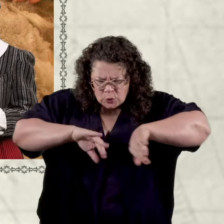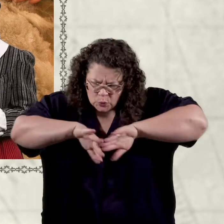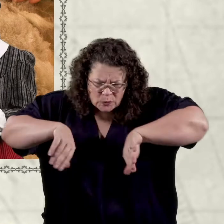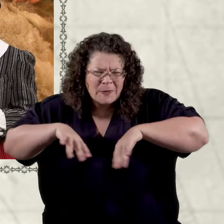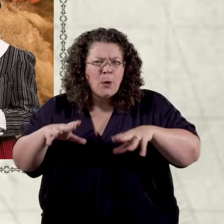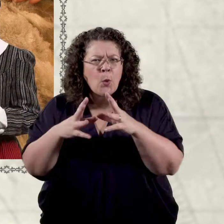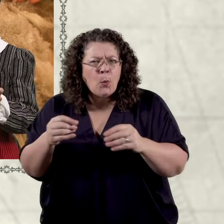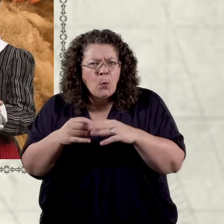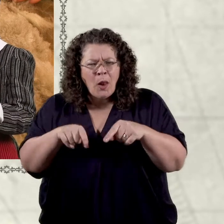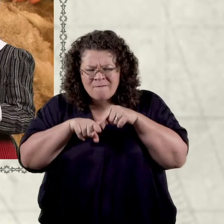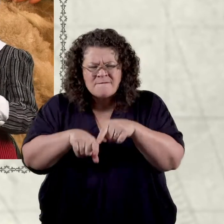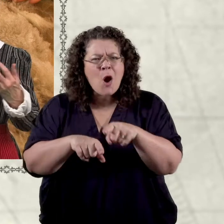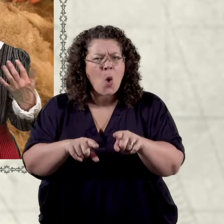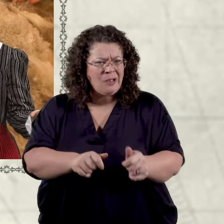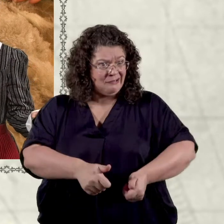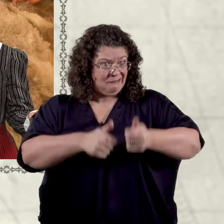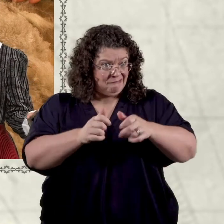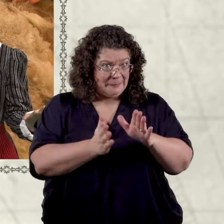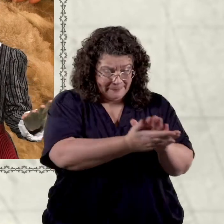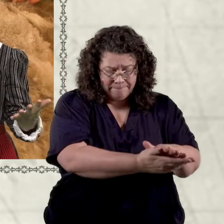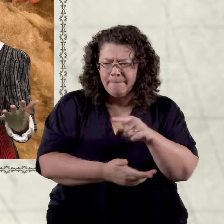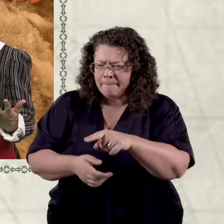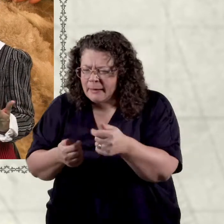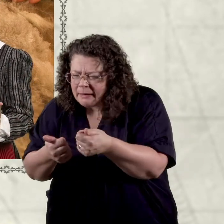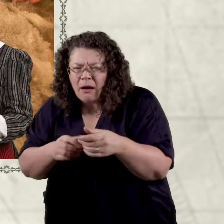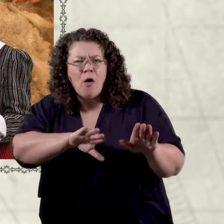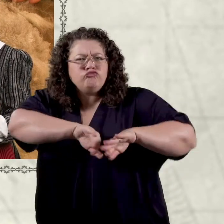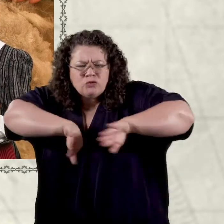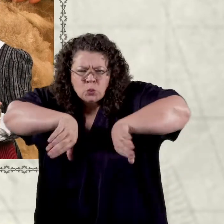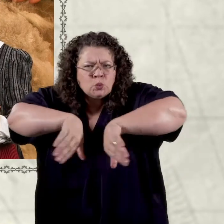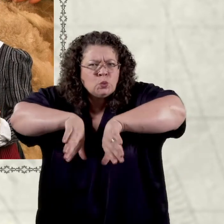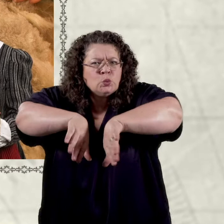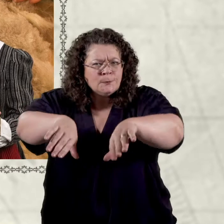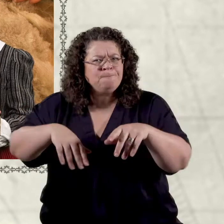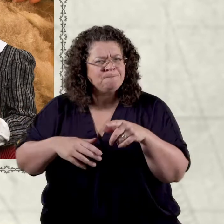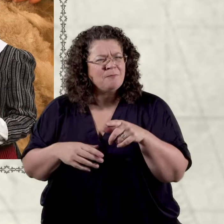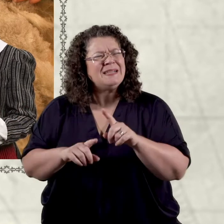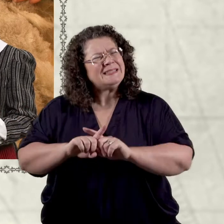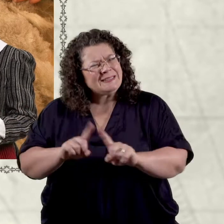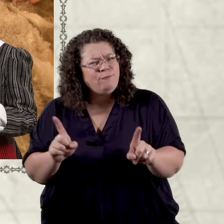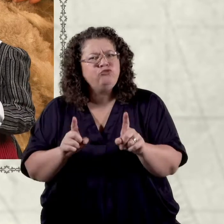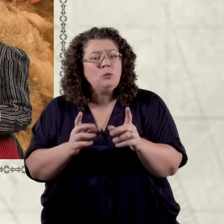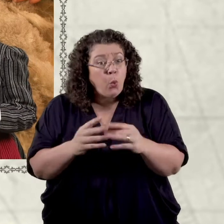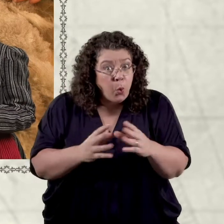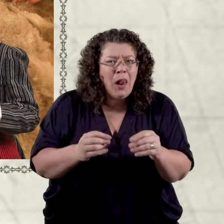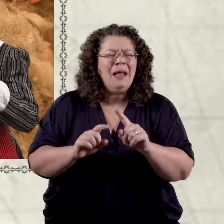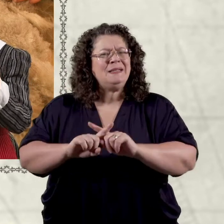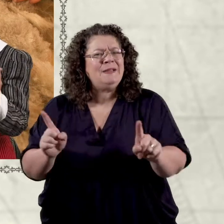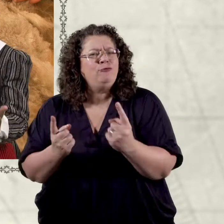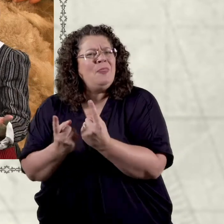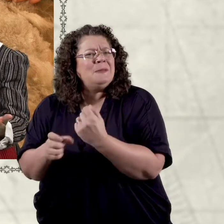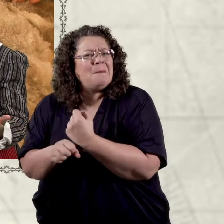its quality. That is, different types of wool make different things at the end of the day. That